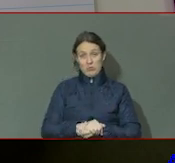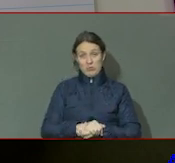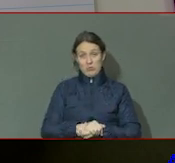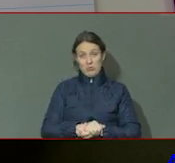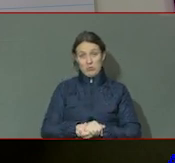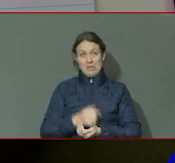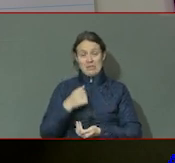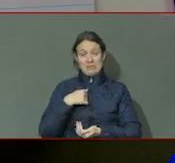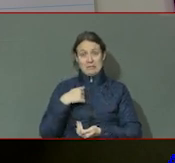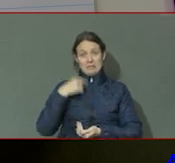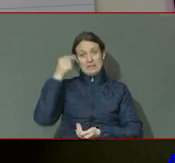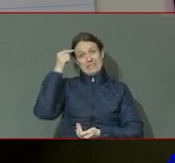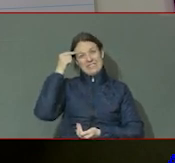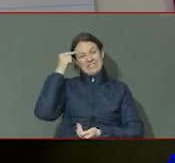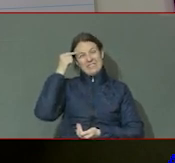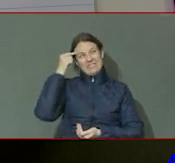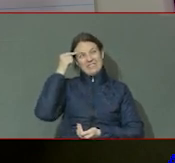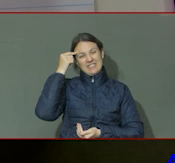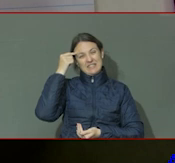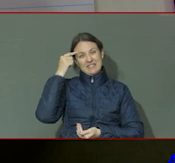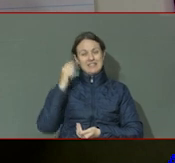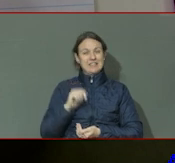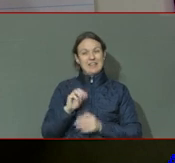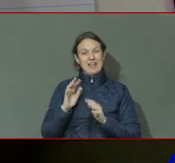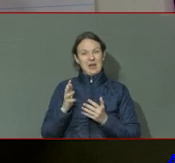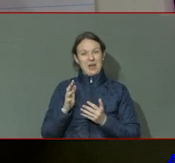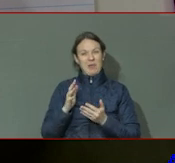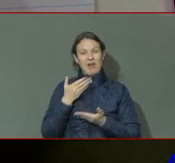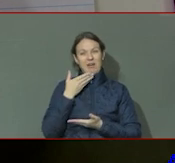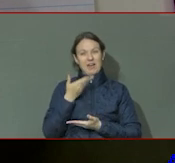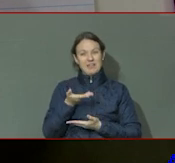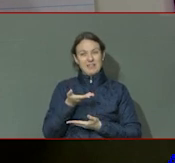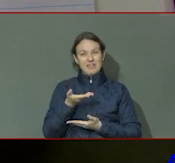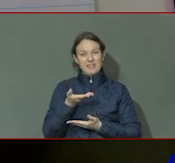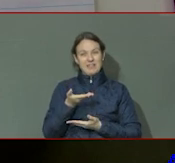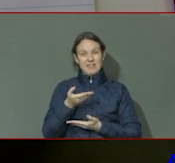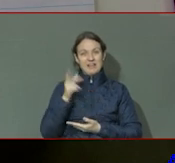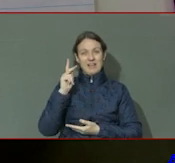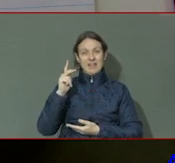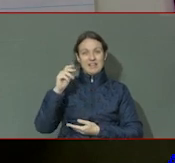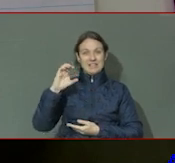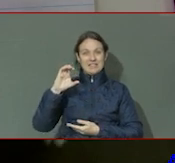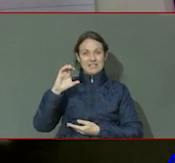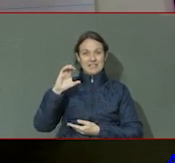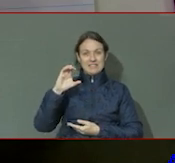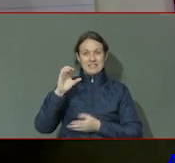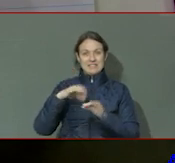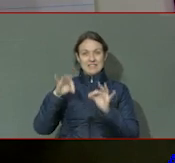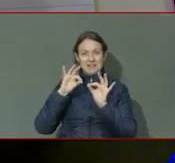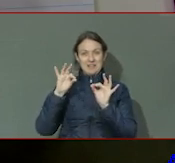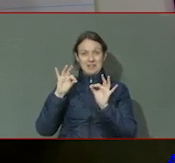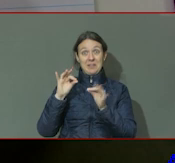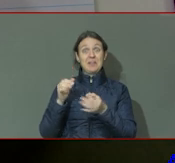make a plan. What plan do I make? I'm looking at the Kc value.